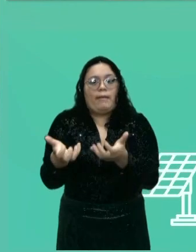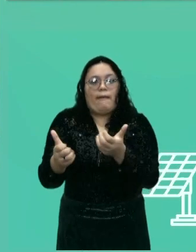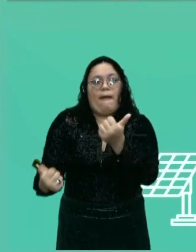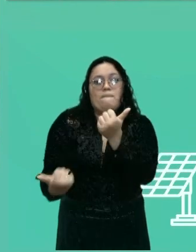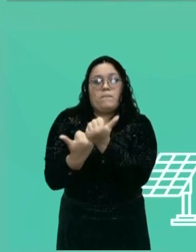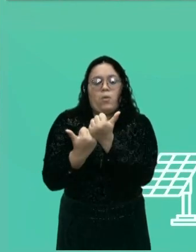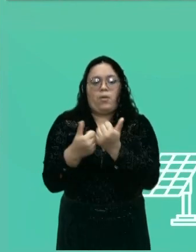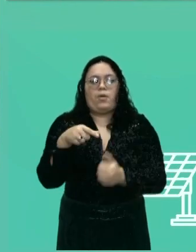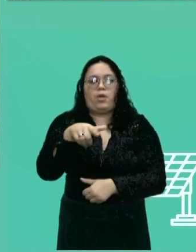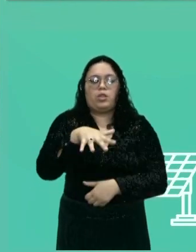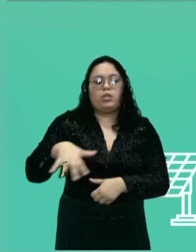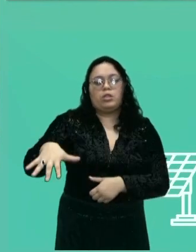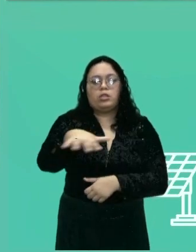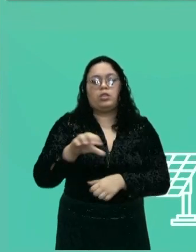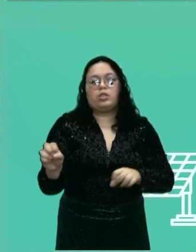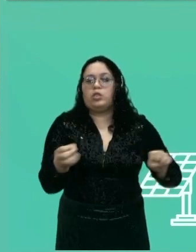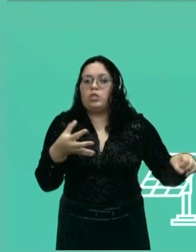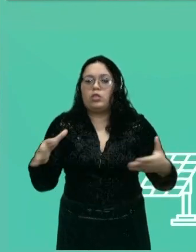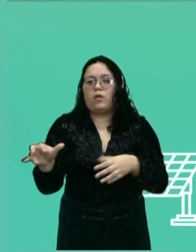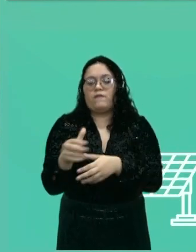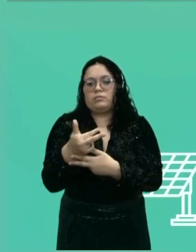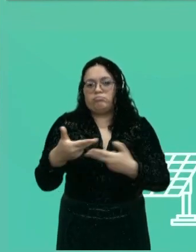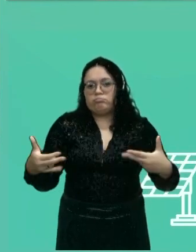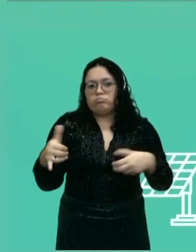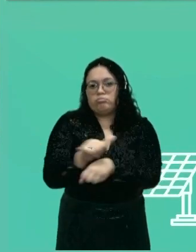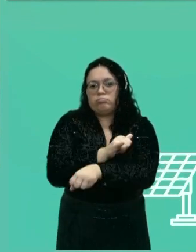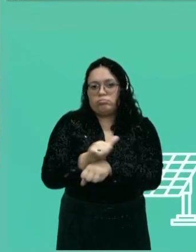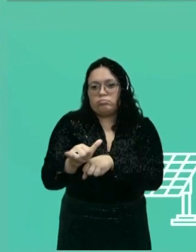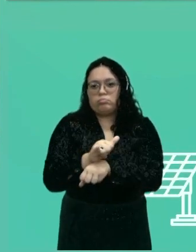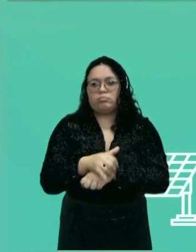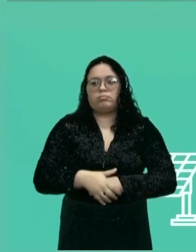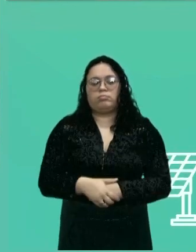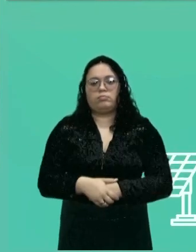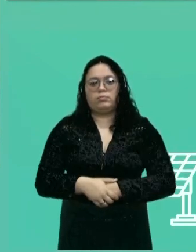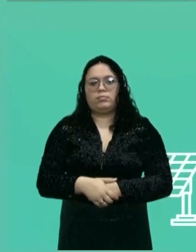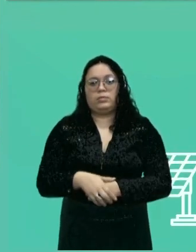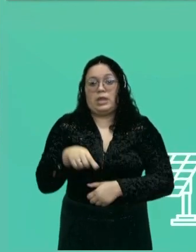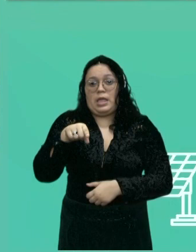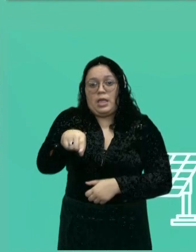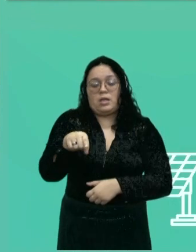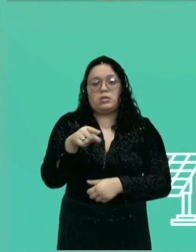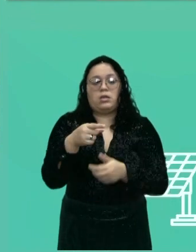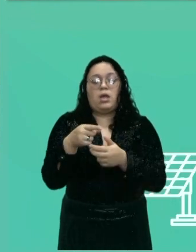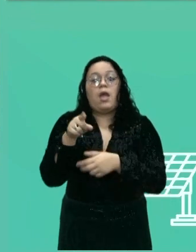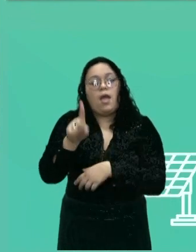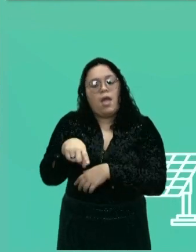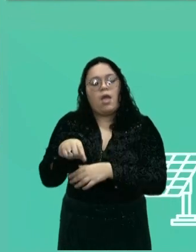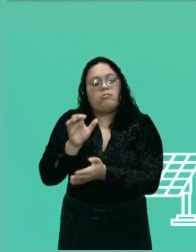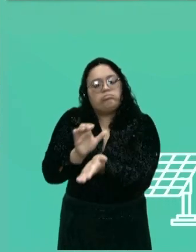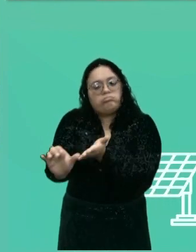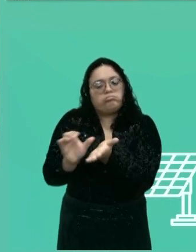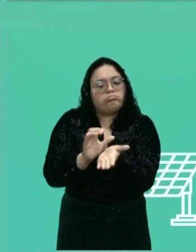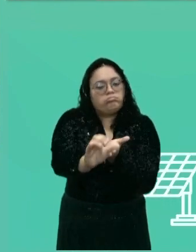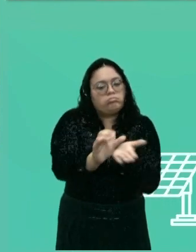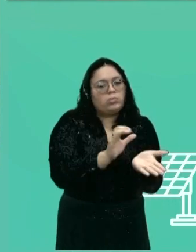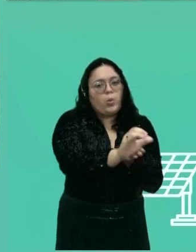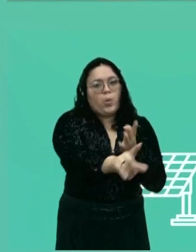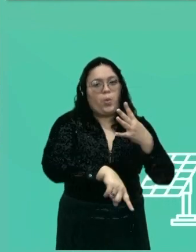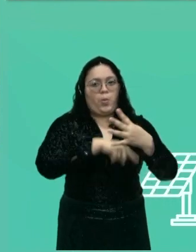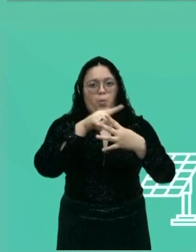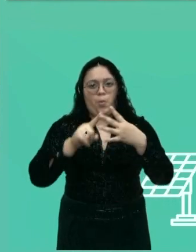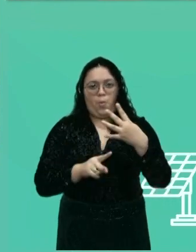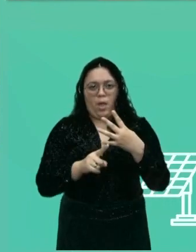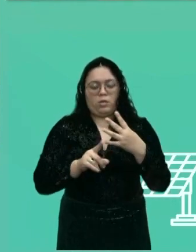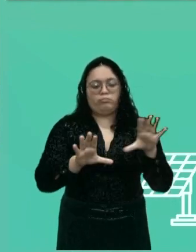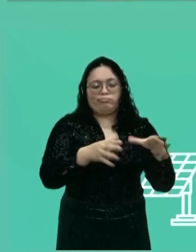the first 2 strands for DevEx support and CapEx without the business model support have already closed their applications, and strands 3